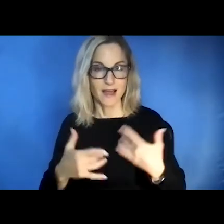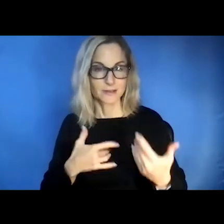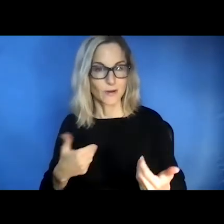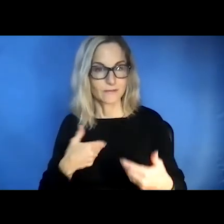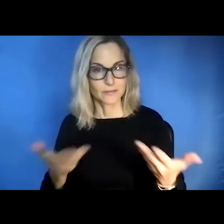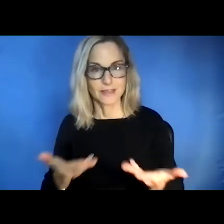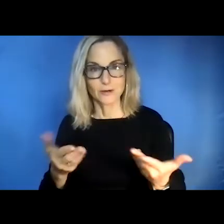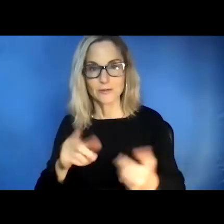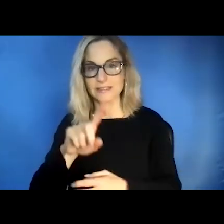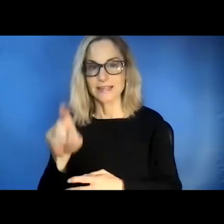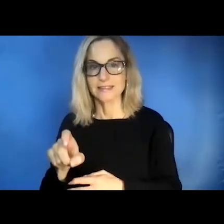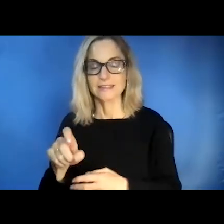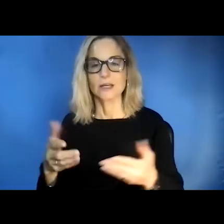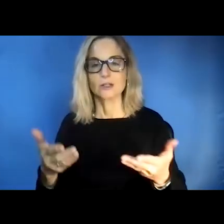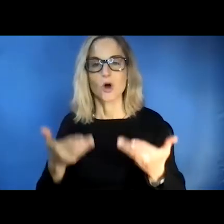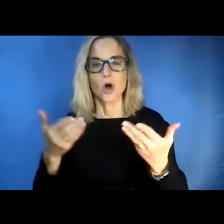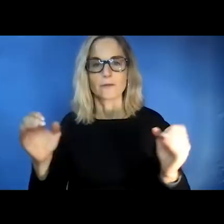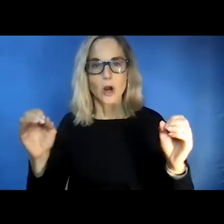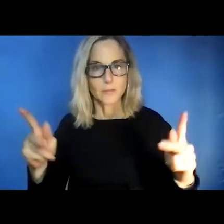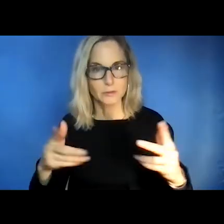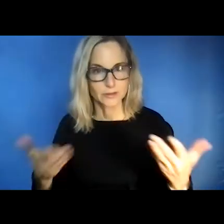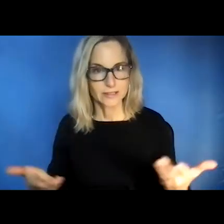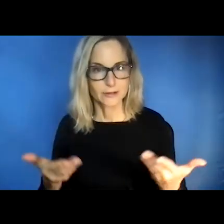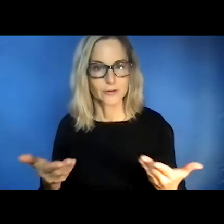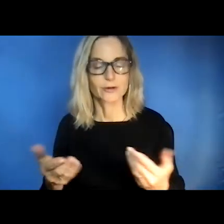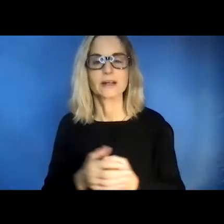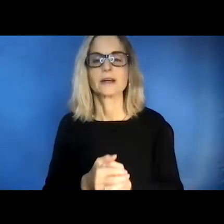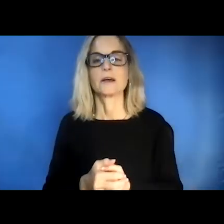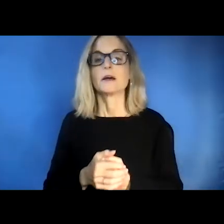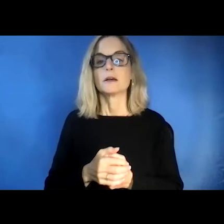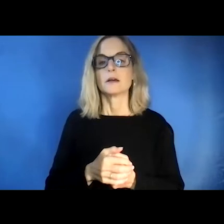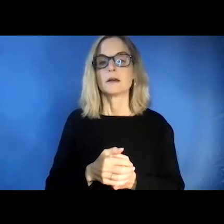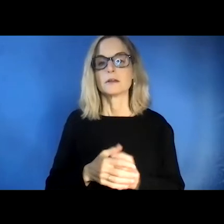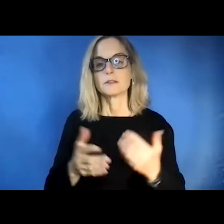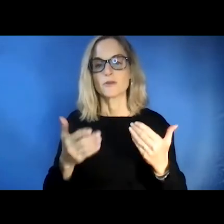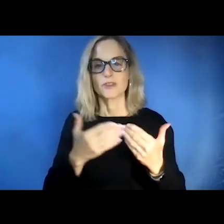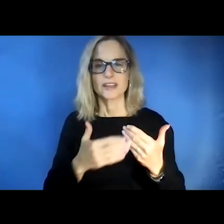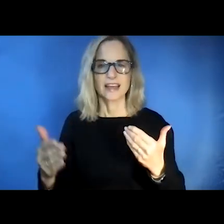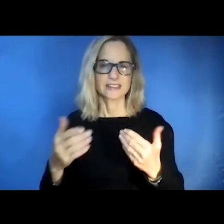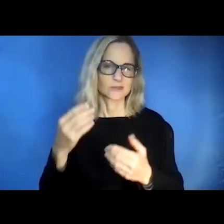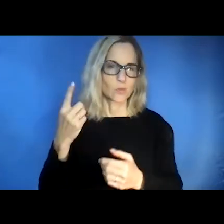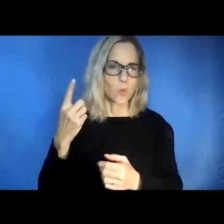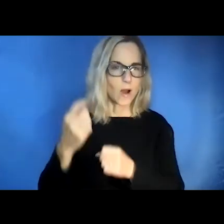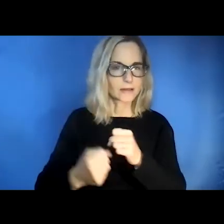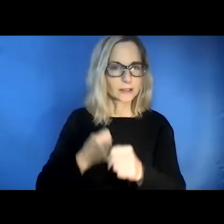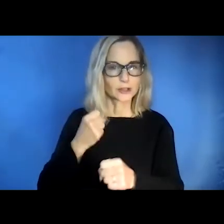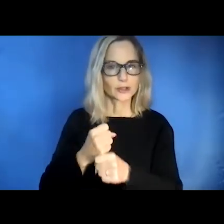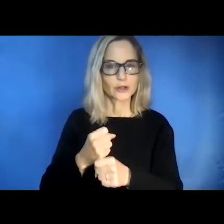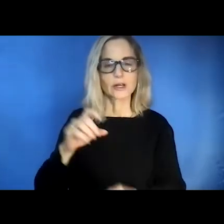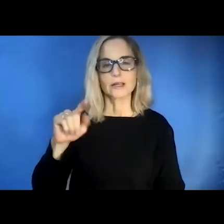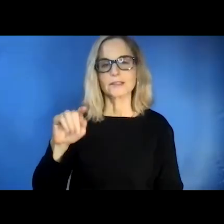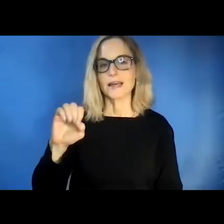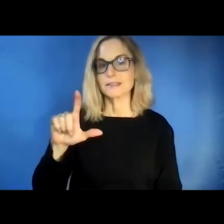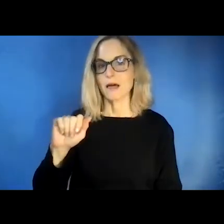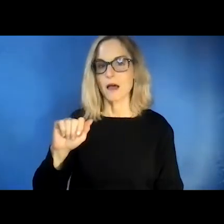this opportunity to all of us in this area. So over the next year or so, Tesla is going to be hiring for a lot